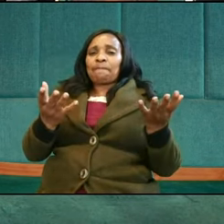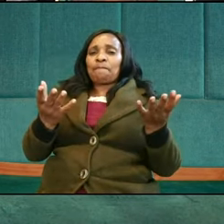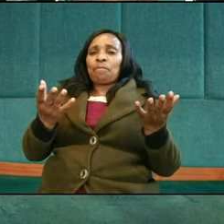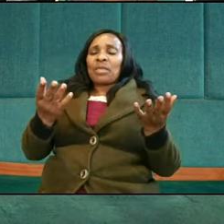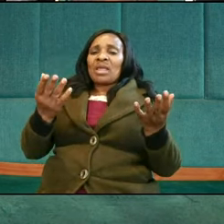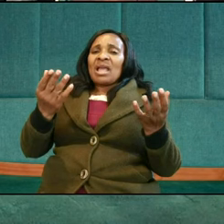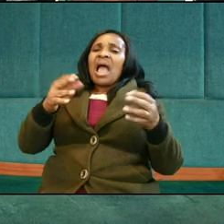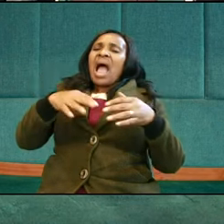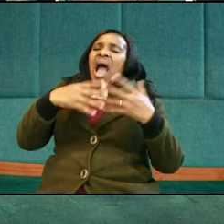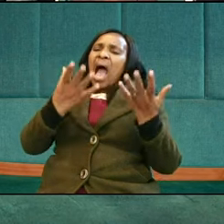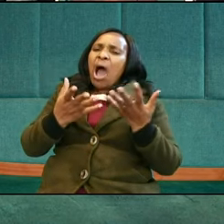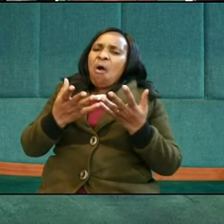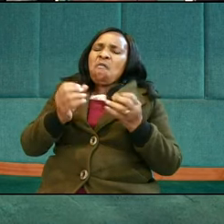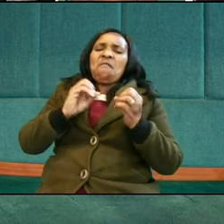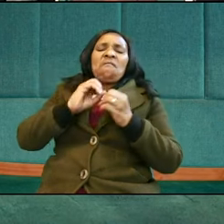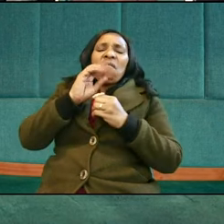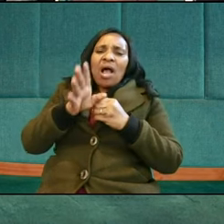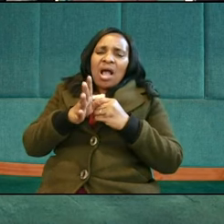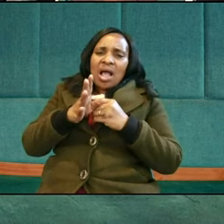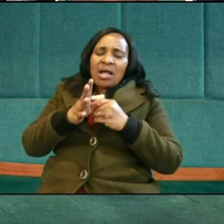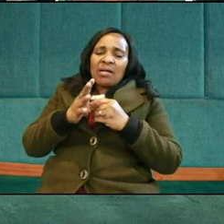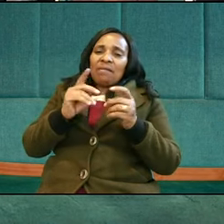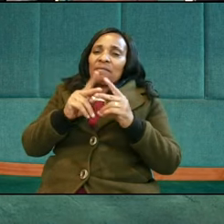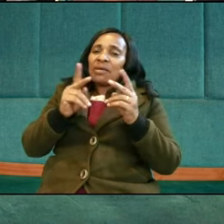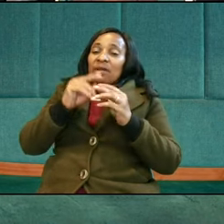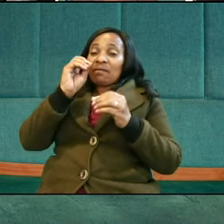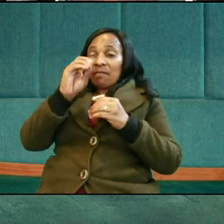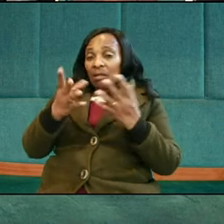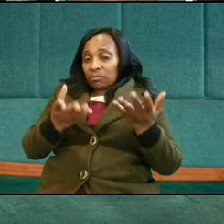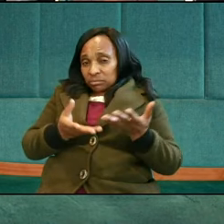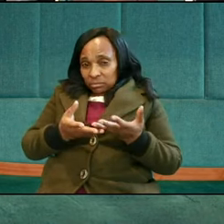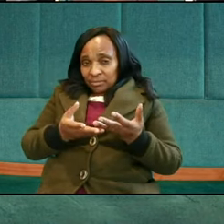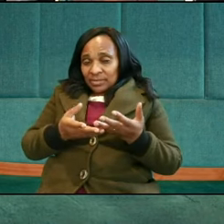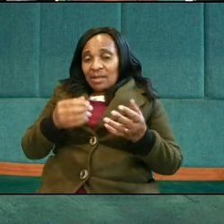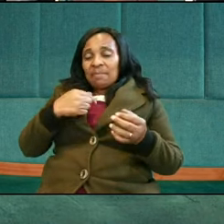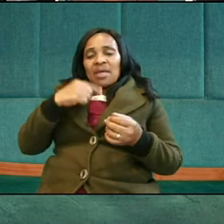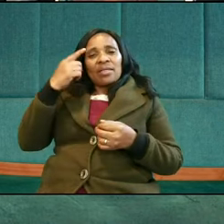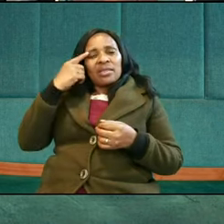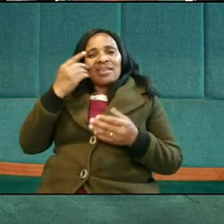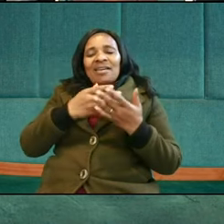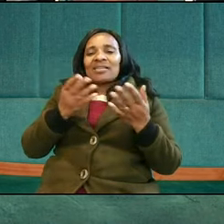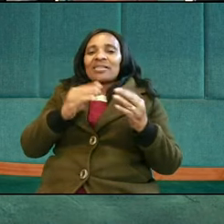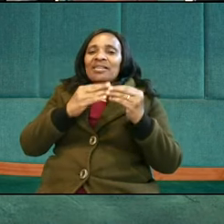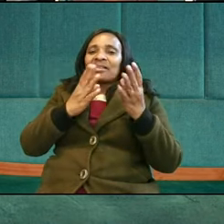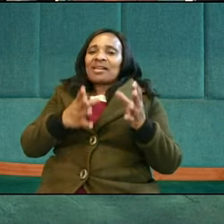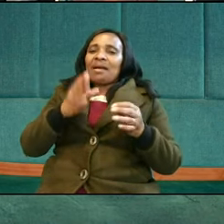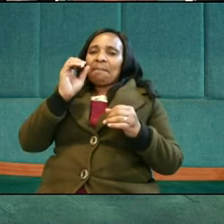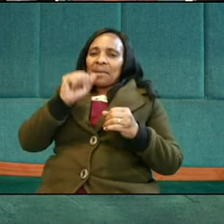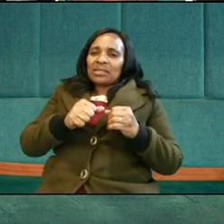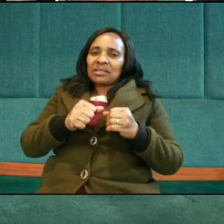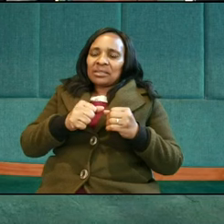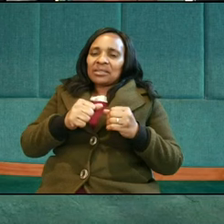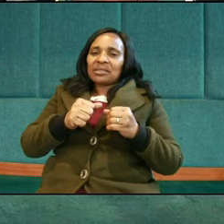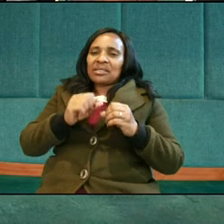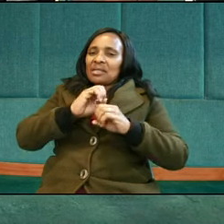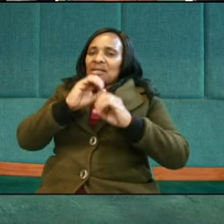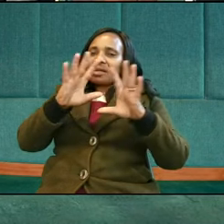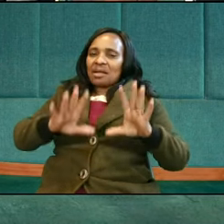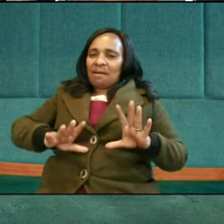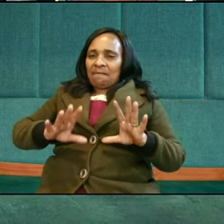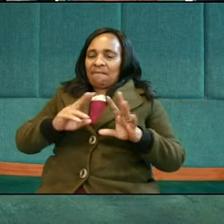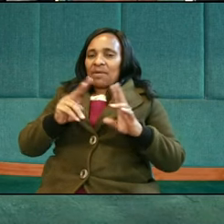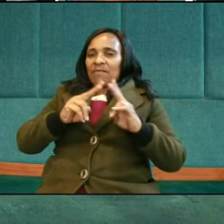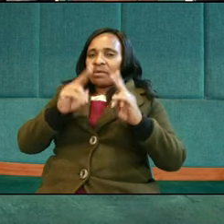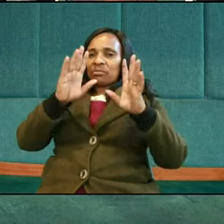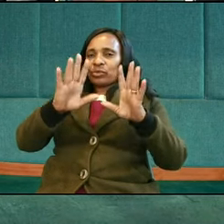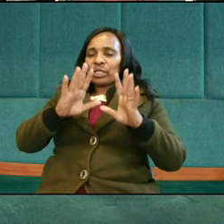goes, how far is too far? And that, I think, for any leader, needs to be very, very clear. Important and yeah. Very